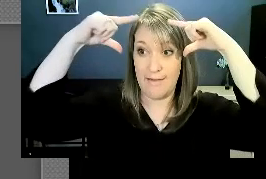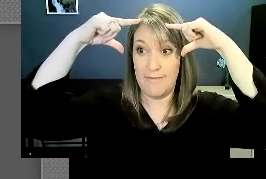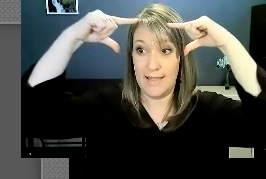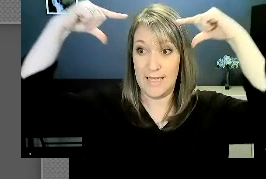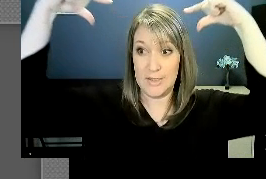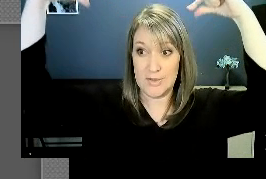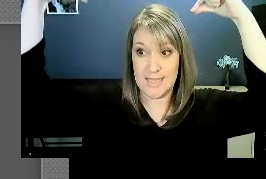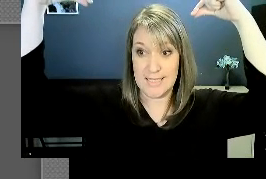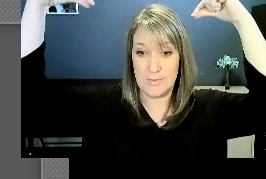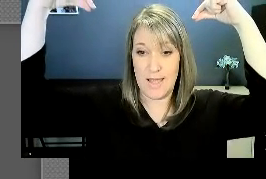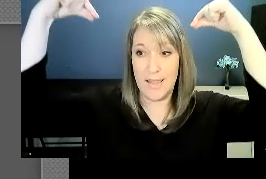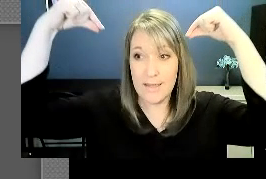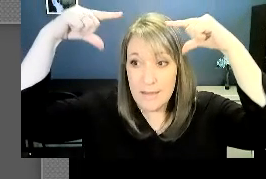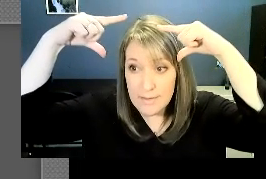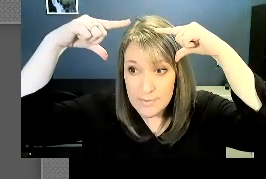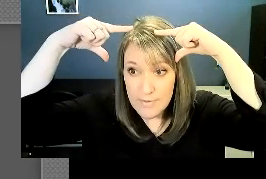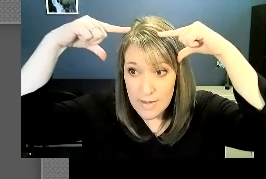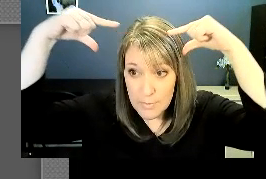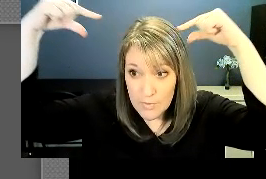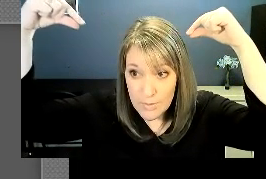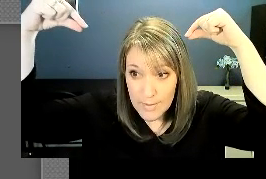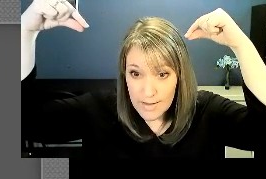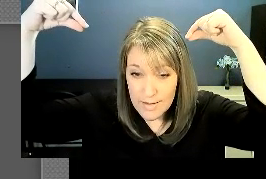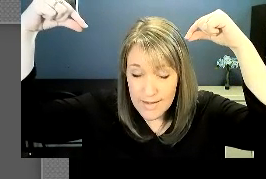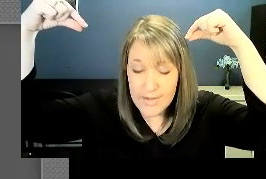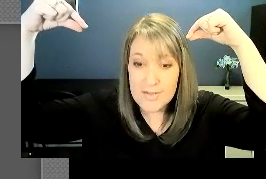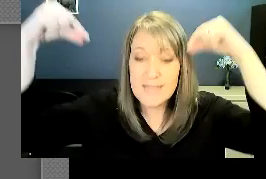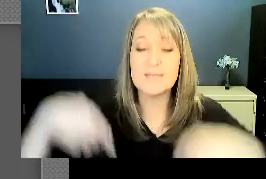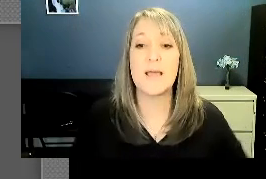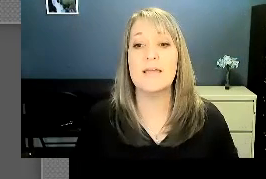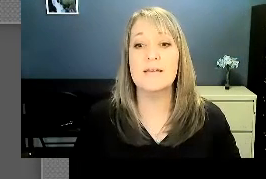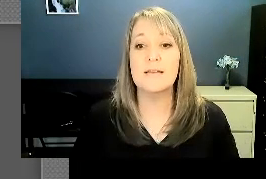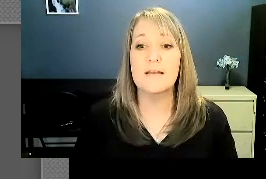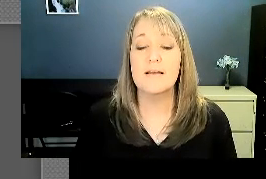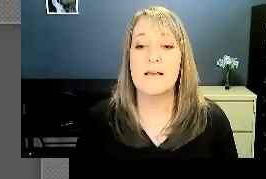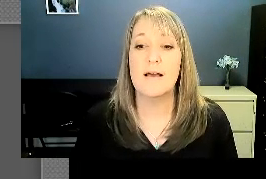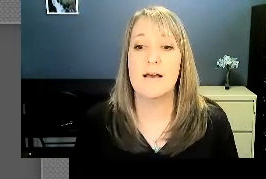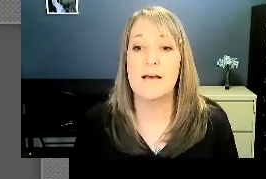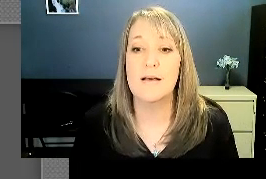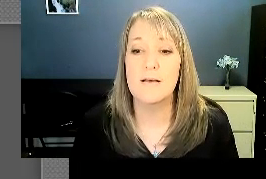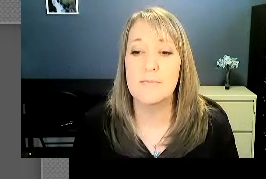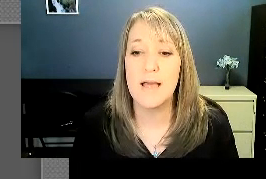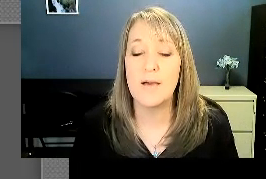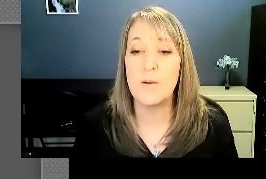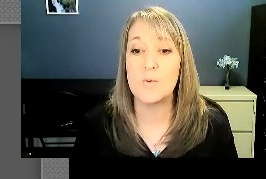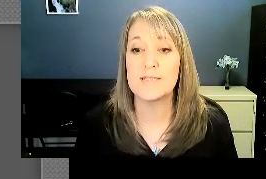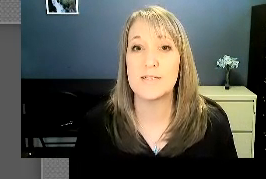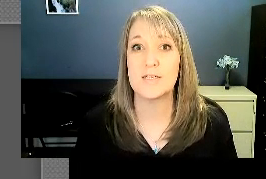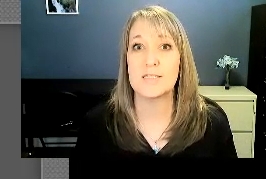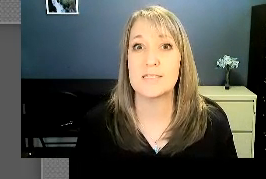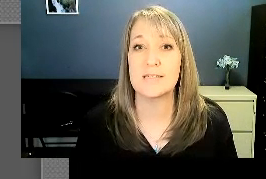We have ears this way. Let's see if I can move a little bit. Ears this way. How